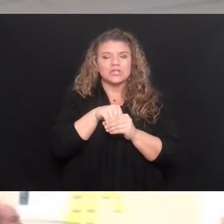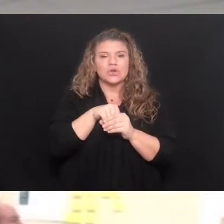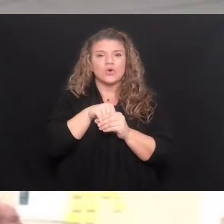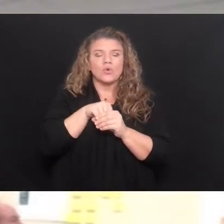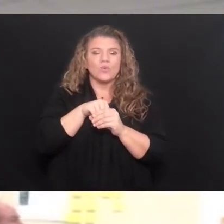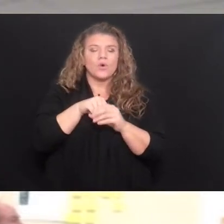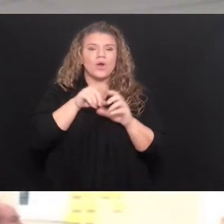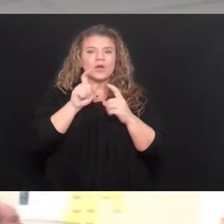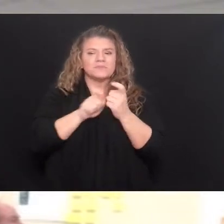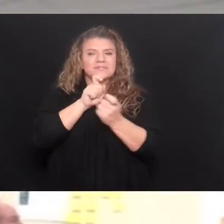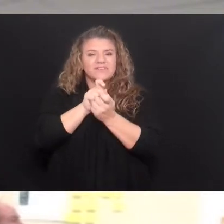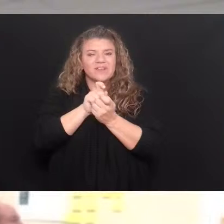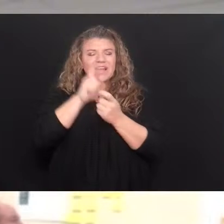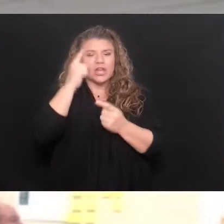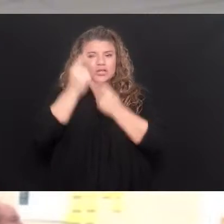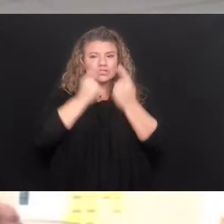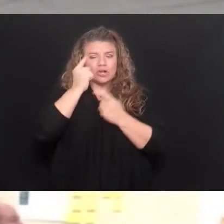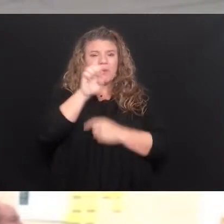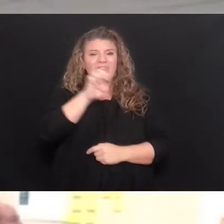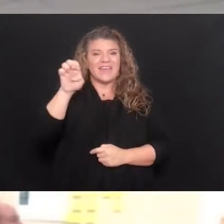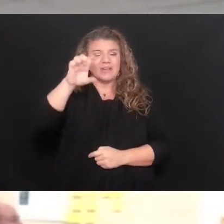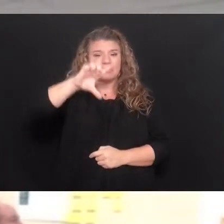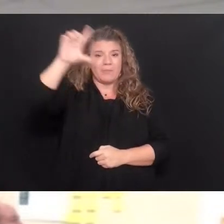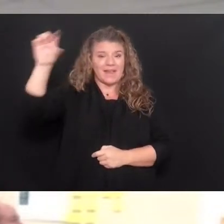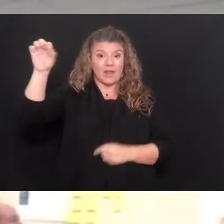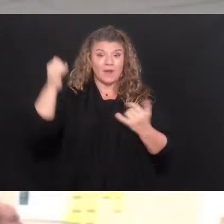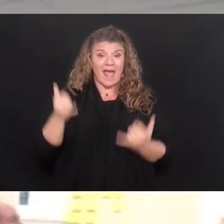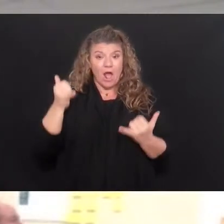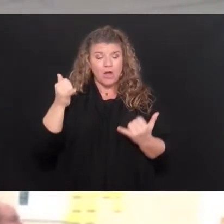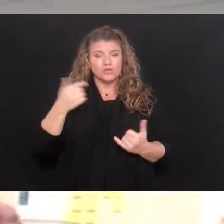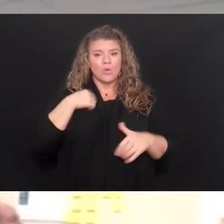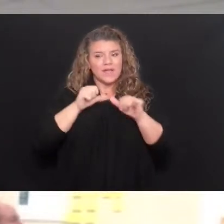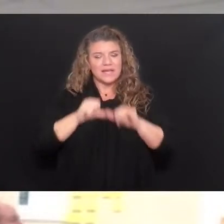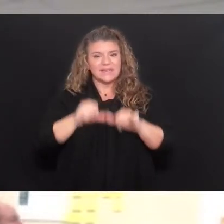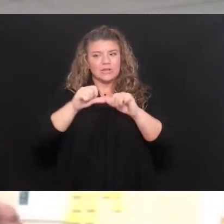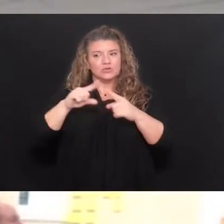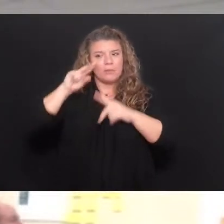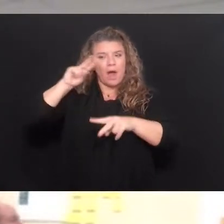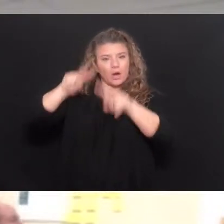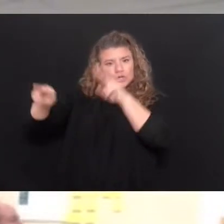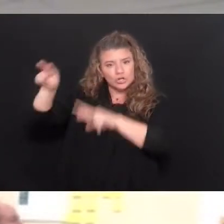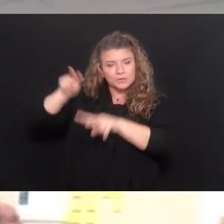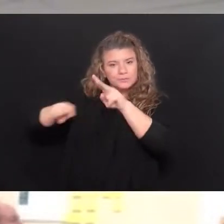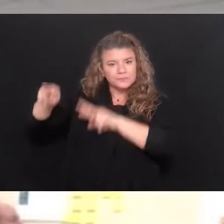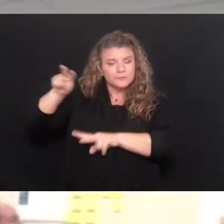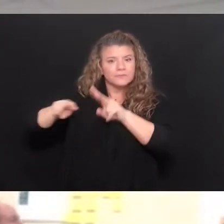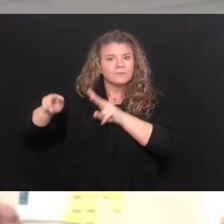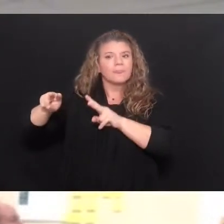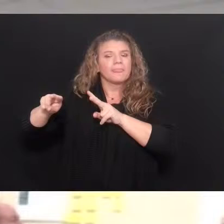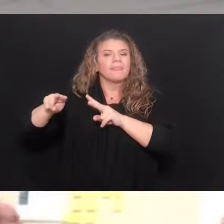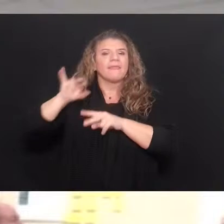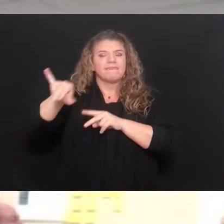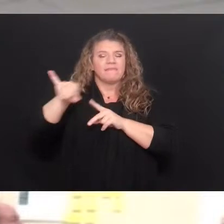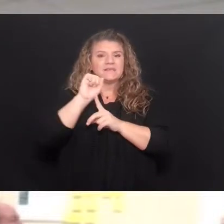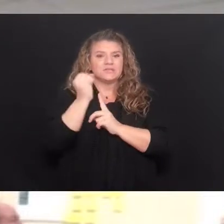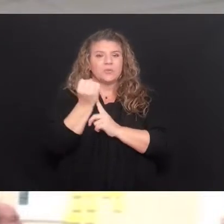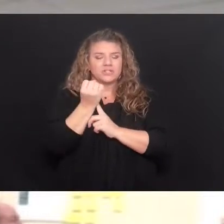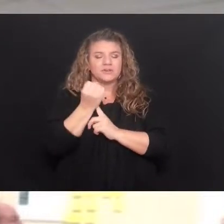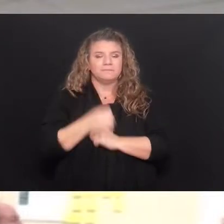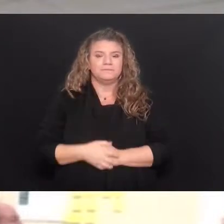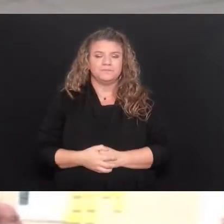we're particularly concerned about the Eastern Panhandle now as we continue to monitor the